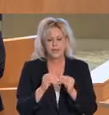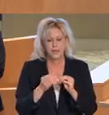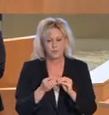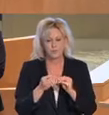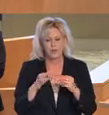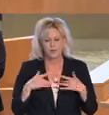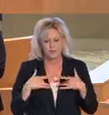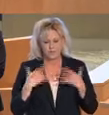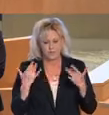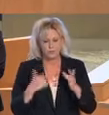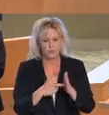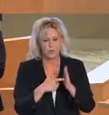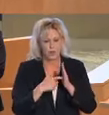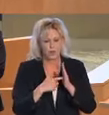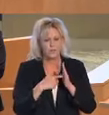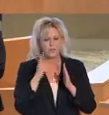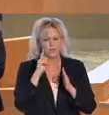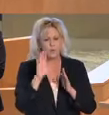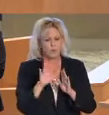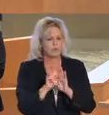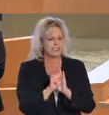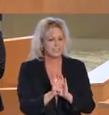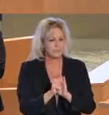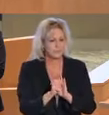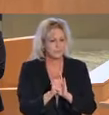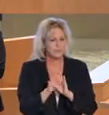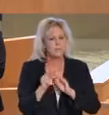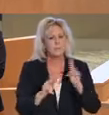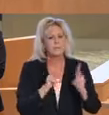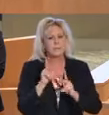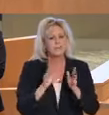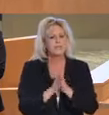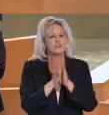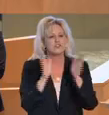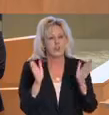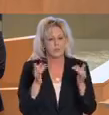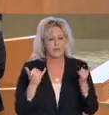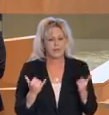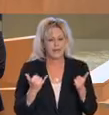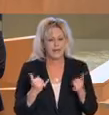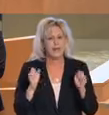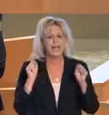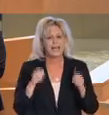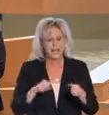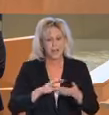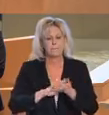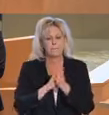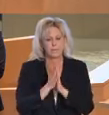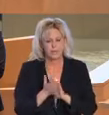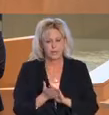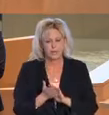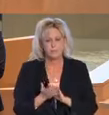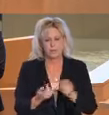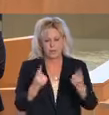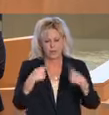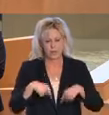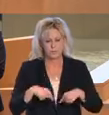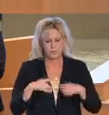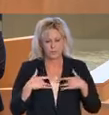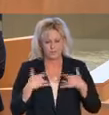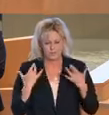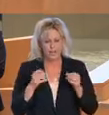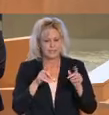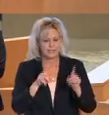events requirements for symptoms. So folks generally now can come to these events and